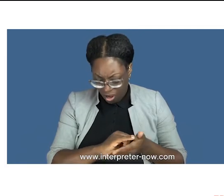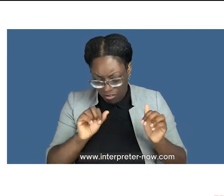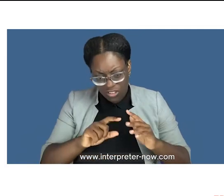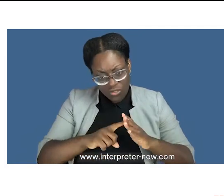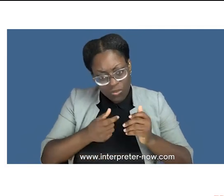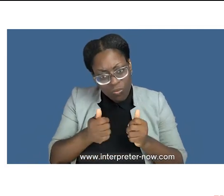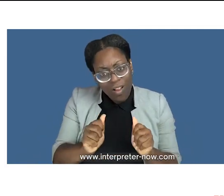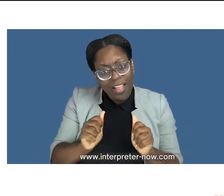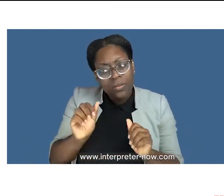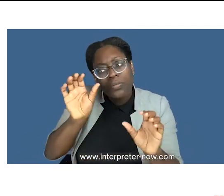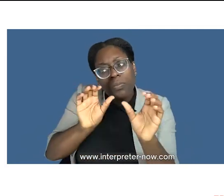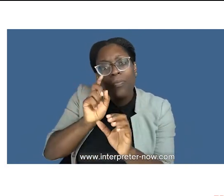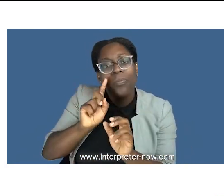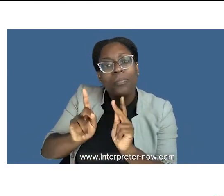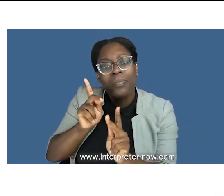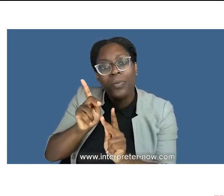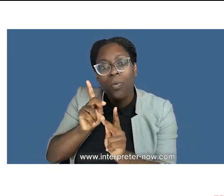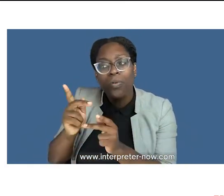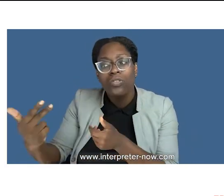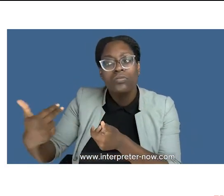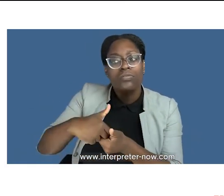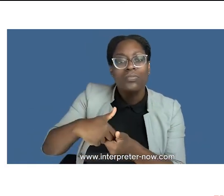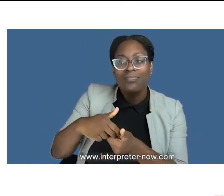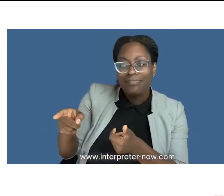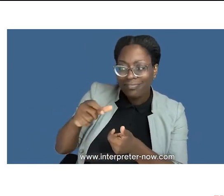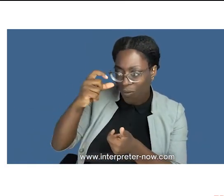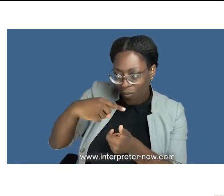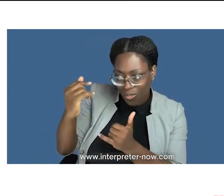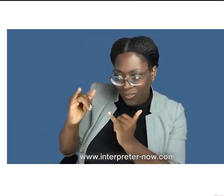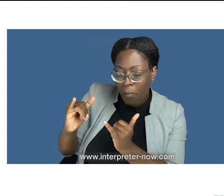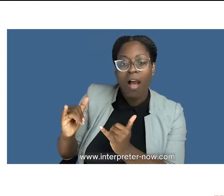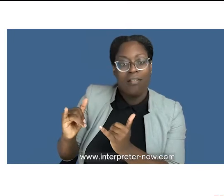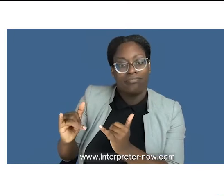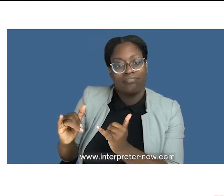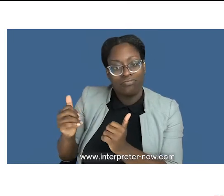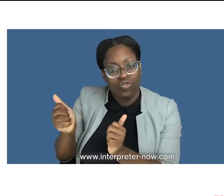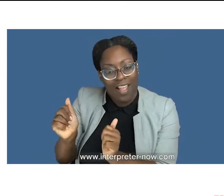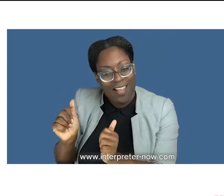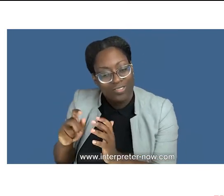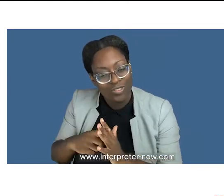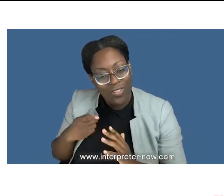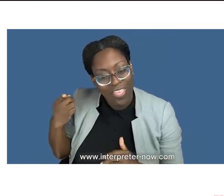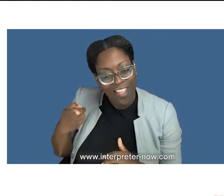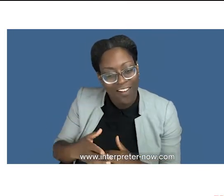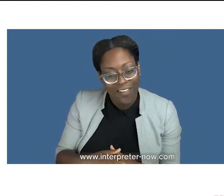you. And then when you do that, make sure you're supporting them so that they can succeed and thrive as well.